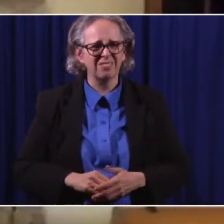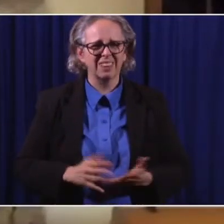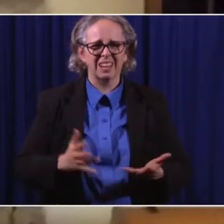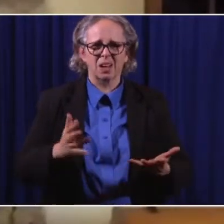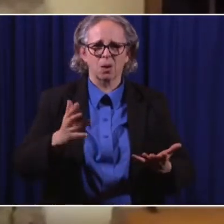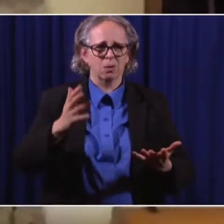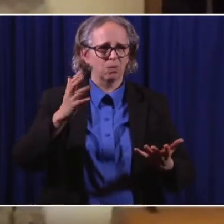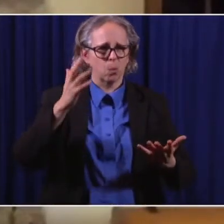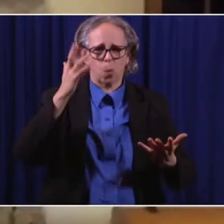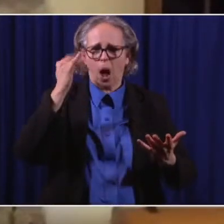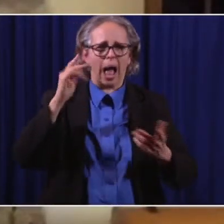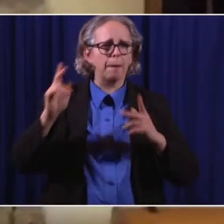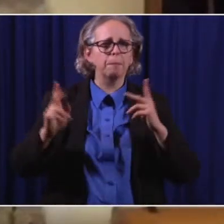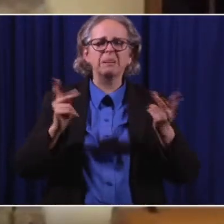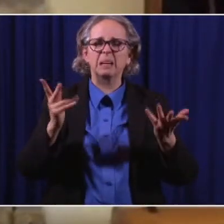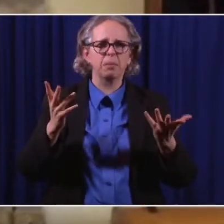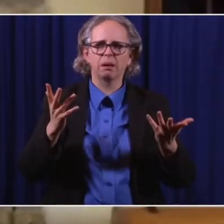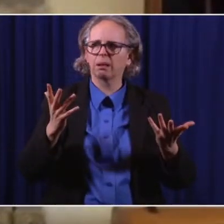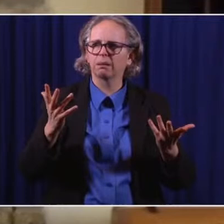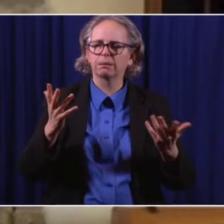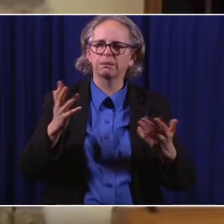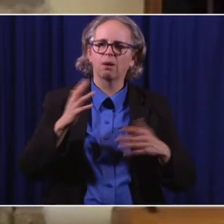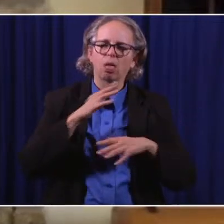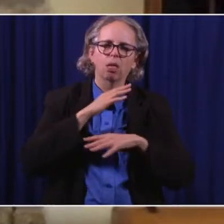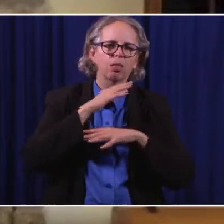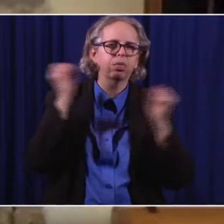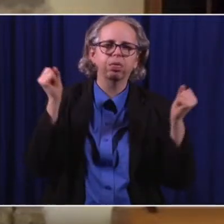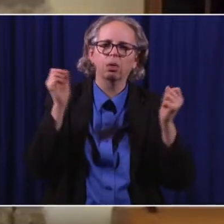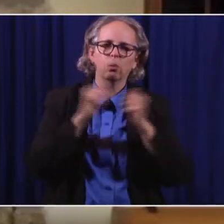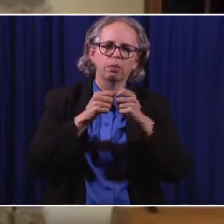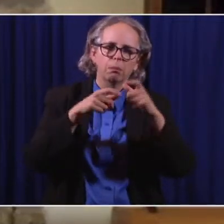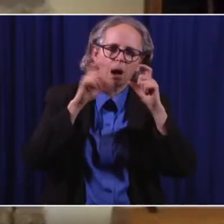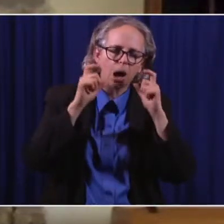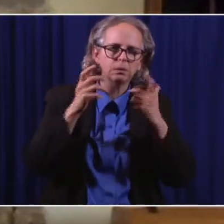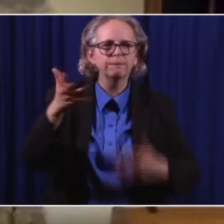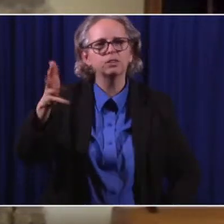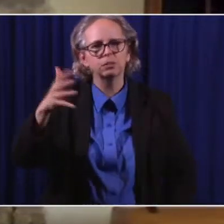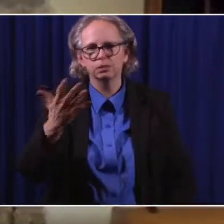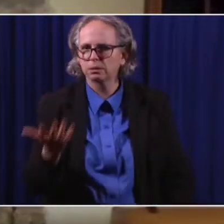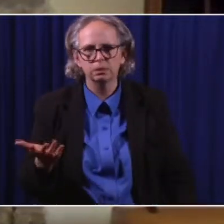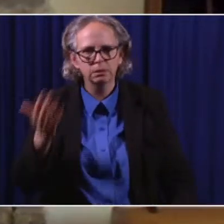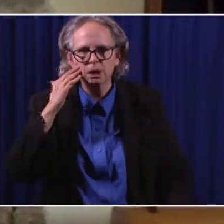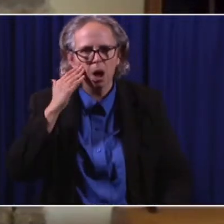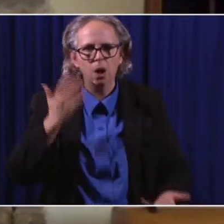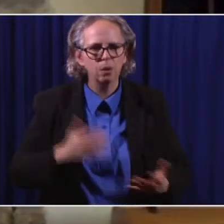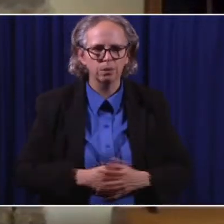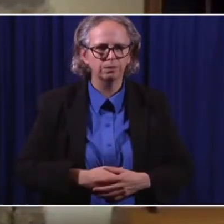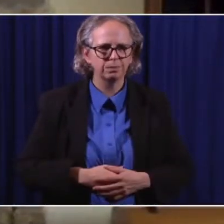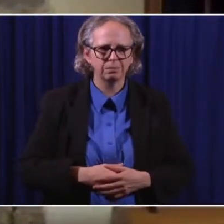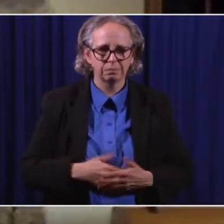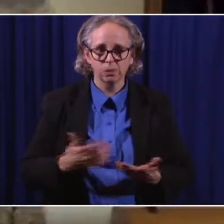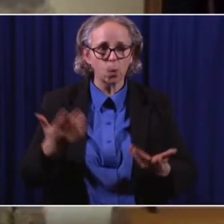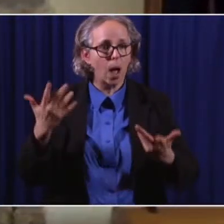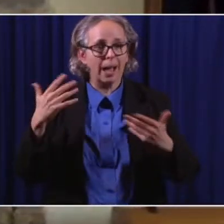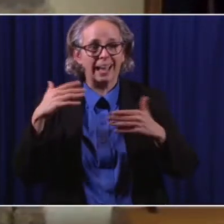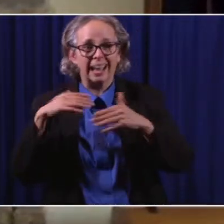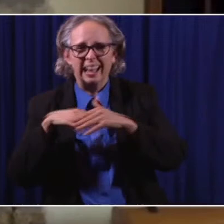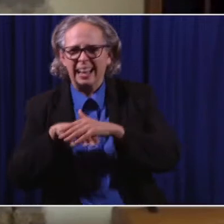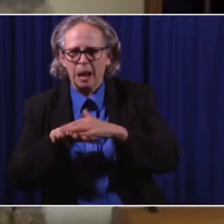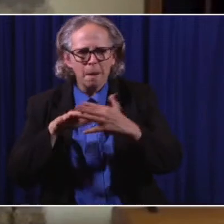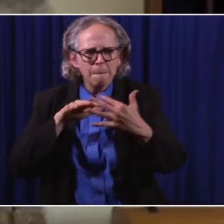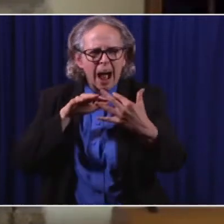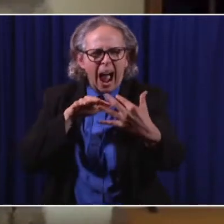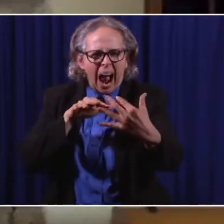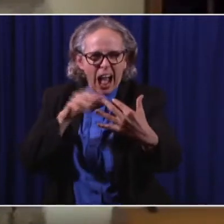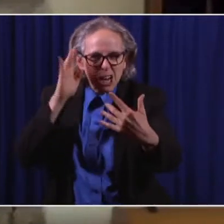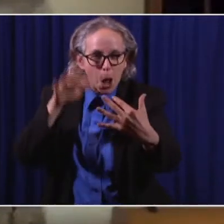of it. We're used to going fighting a battle and getting it over with and winning and being done with it, whether that's a